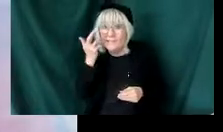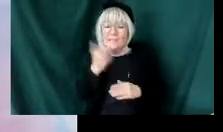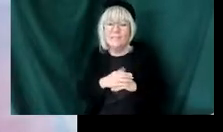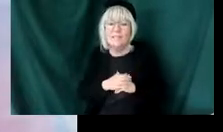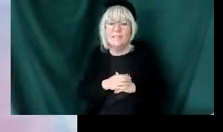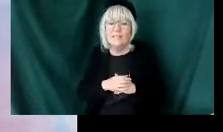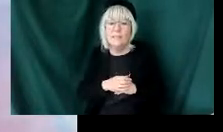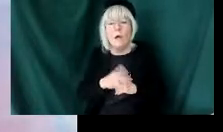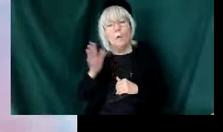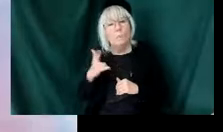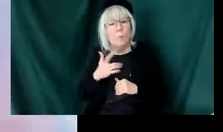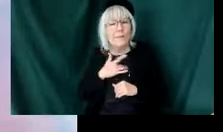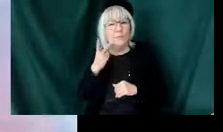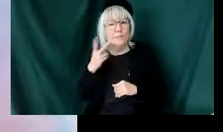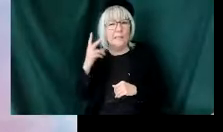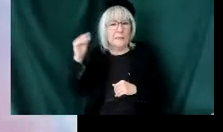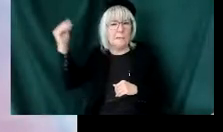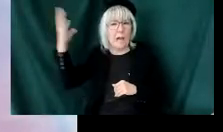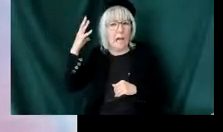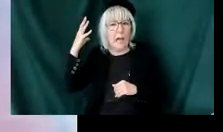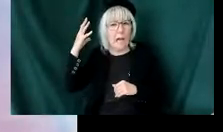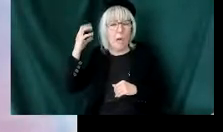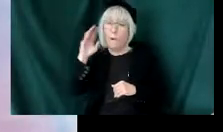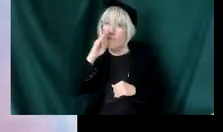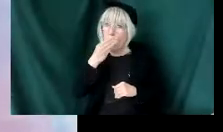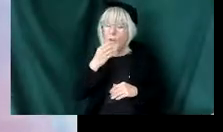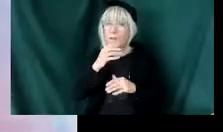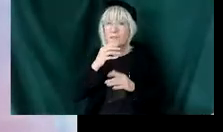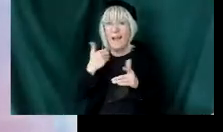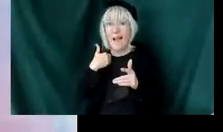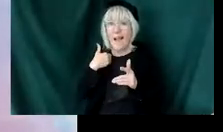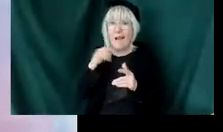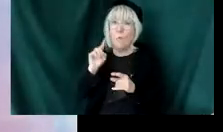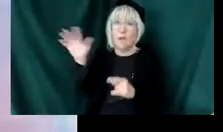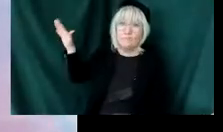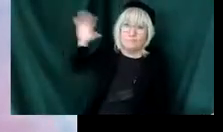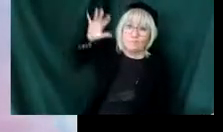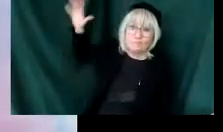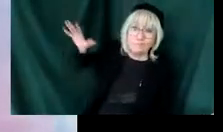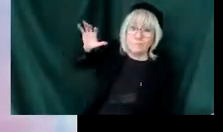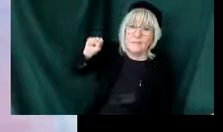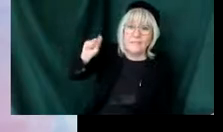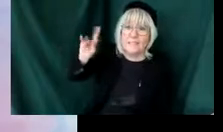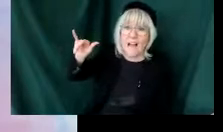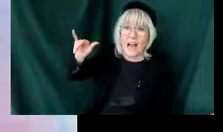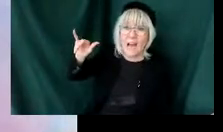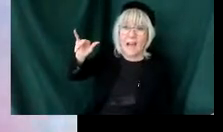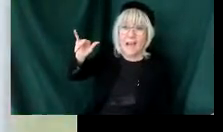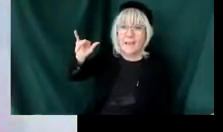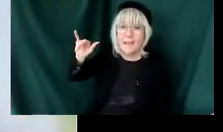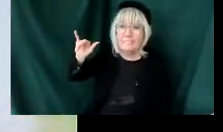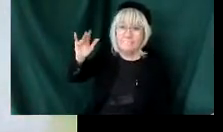we're used to seeing the sun in the sky or the sunflower against the sky. So here,